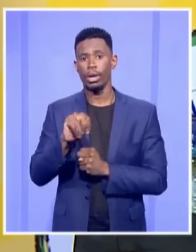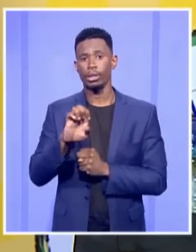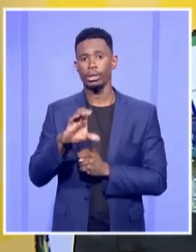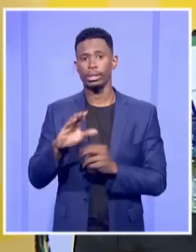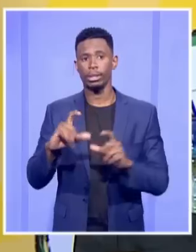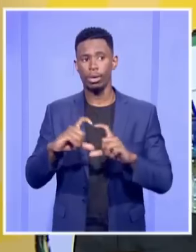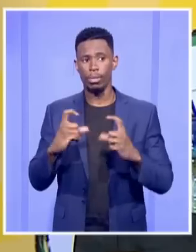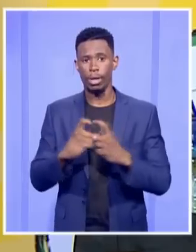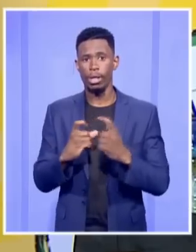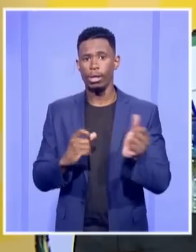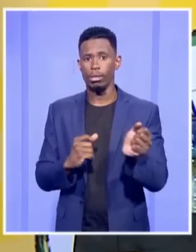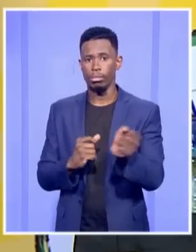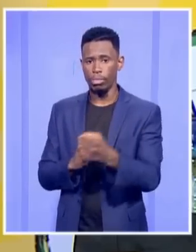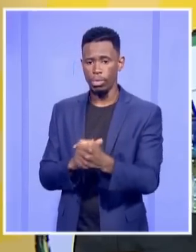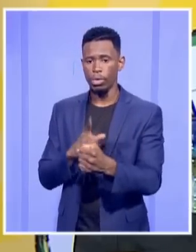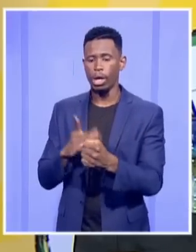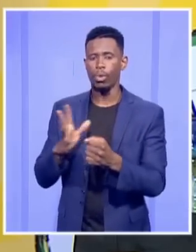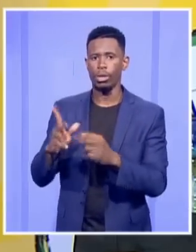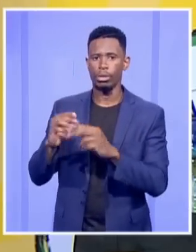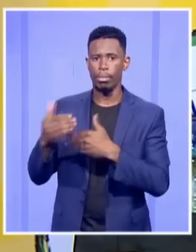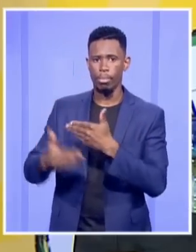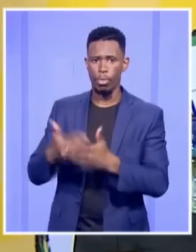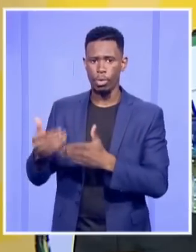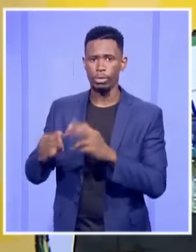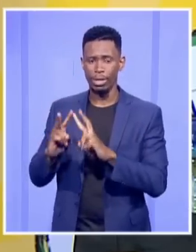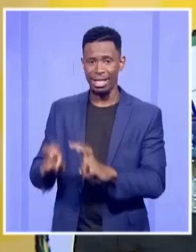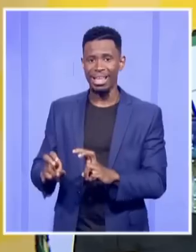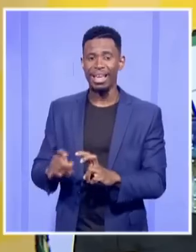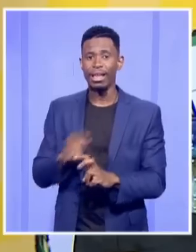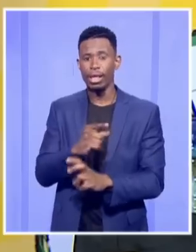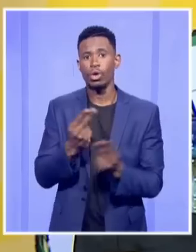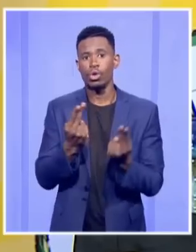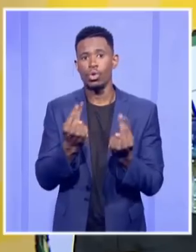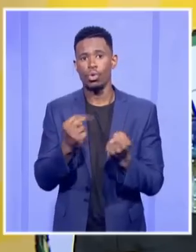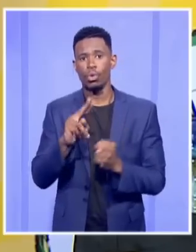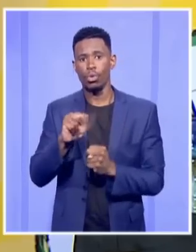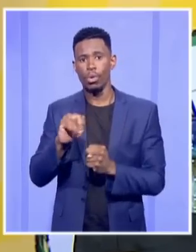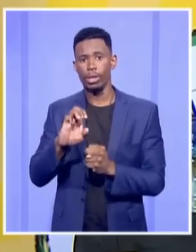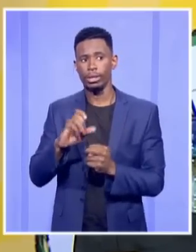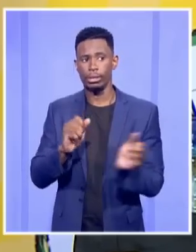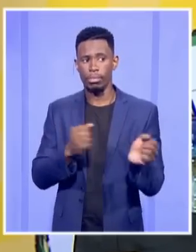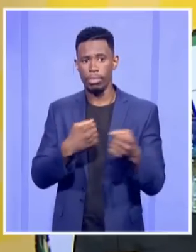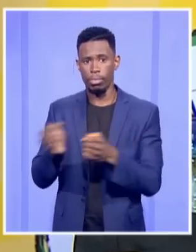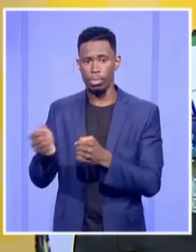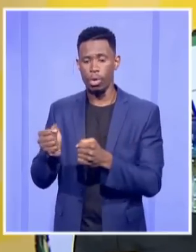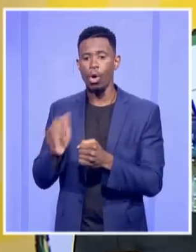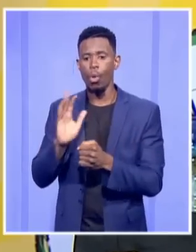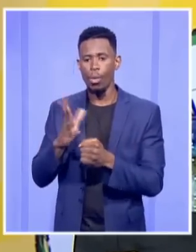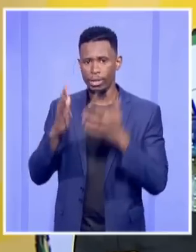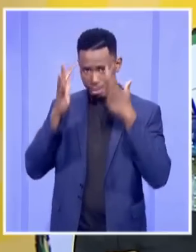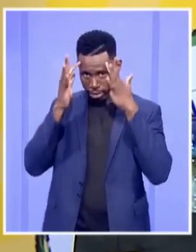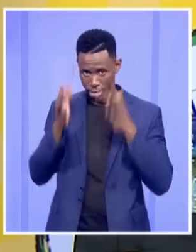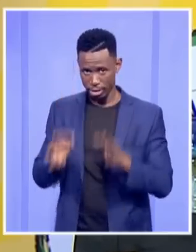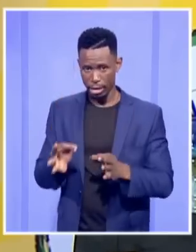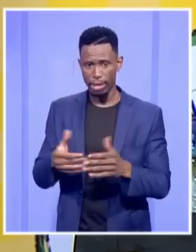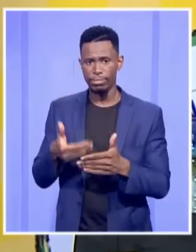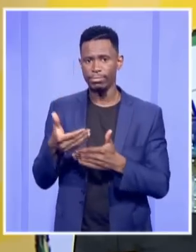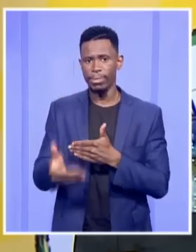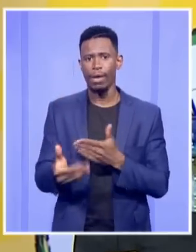the incoming National Executive Committee will determine the course of action, having looked at all of the